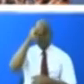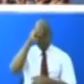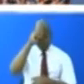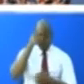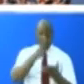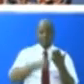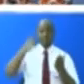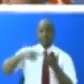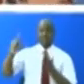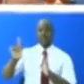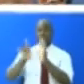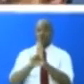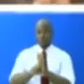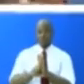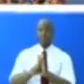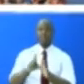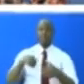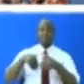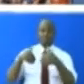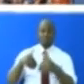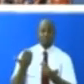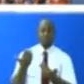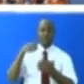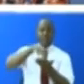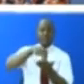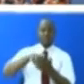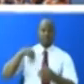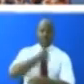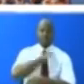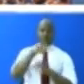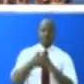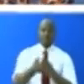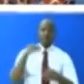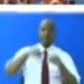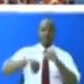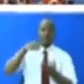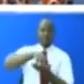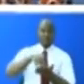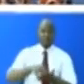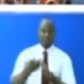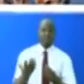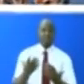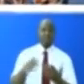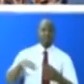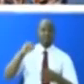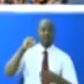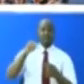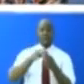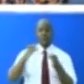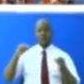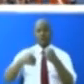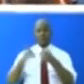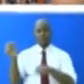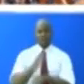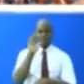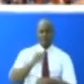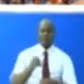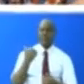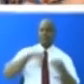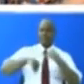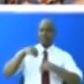pass laws that fast-track such cases. We all know that election petition cases take 6 months. Why can't